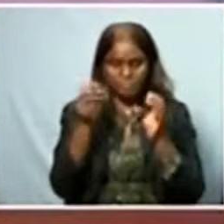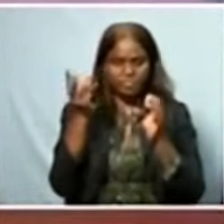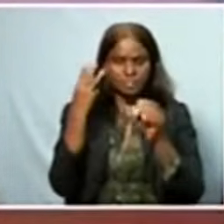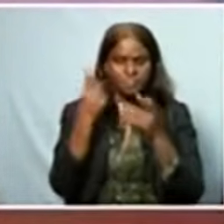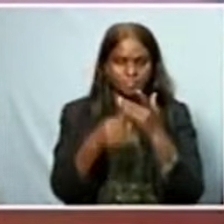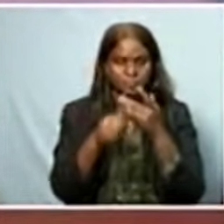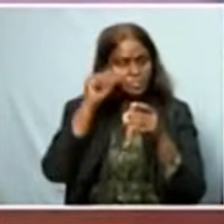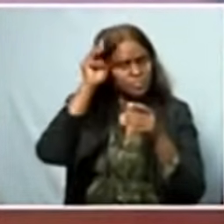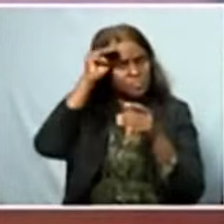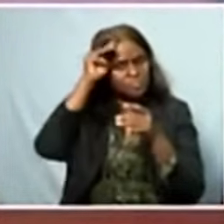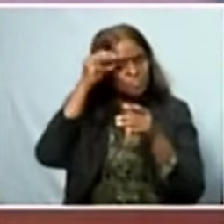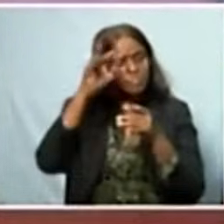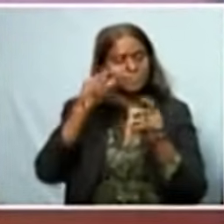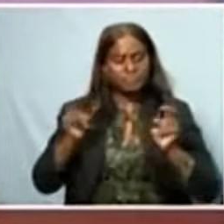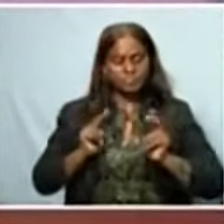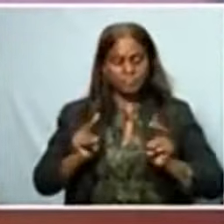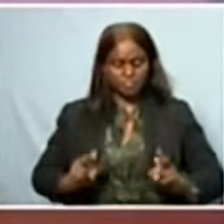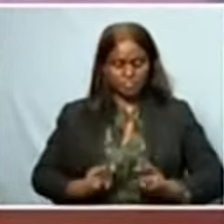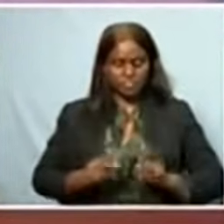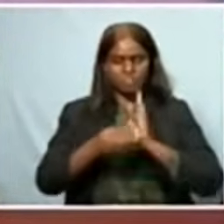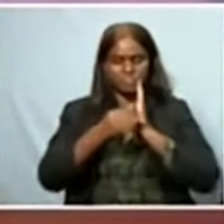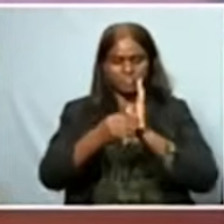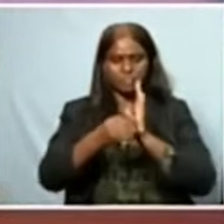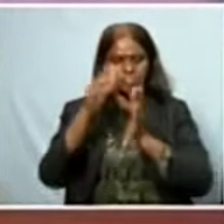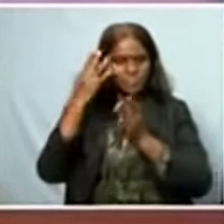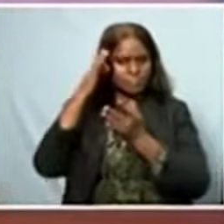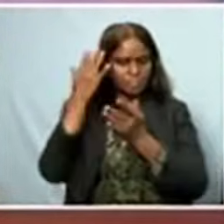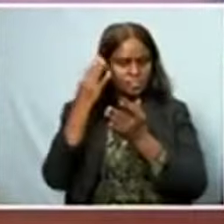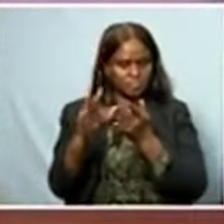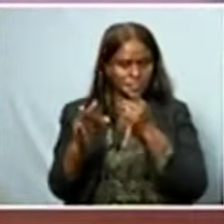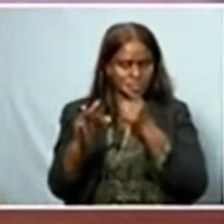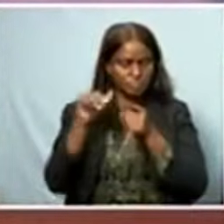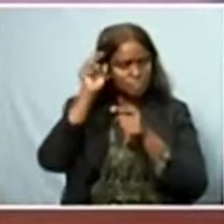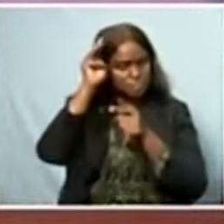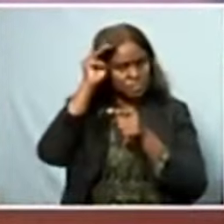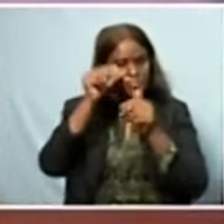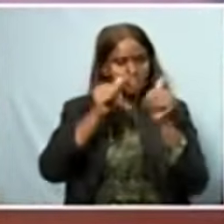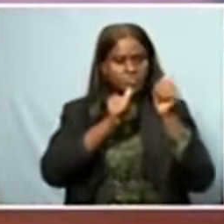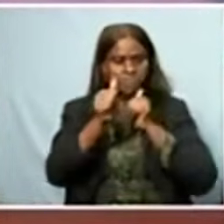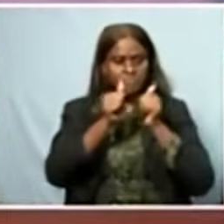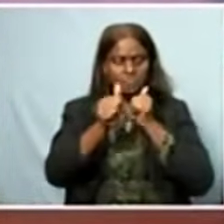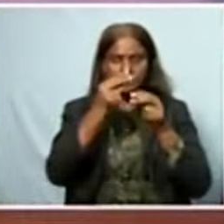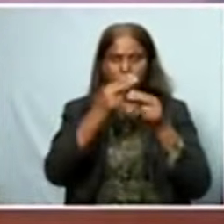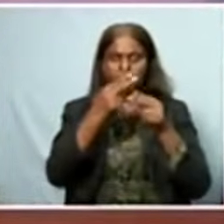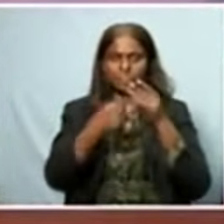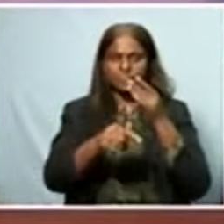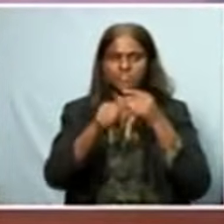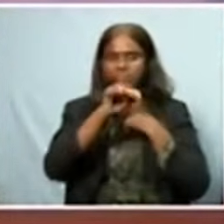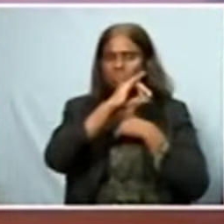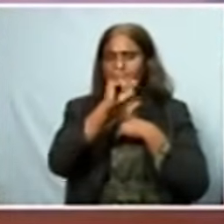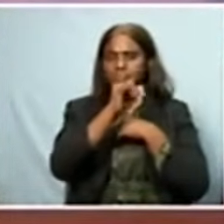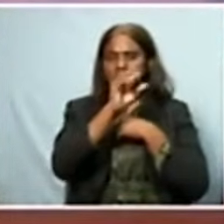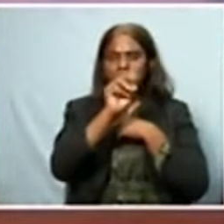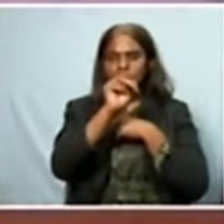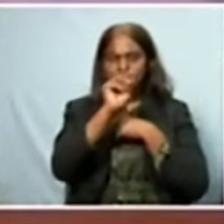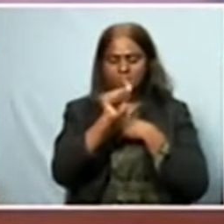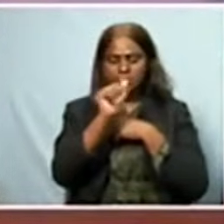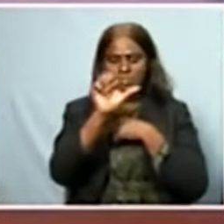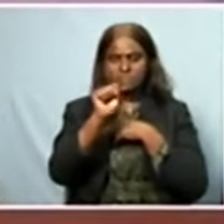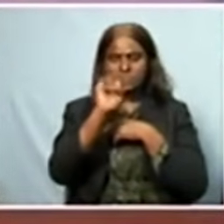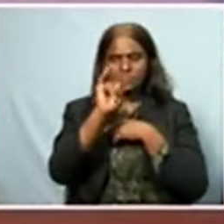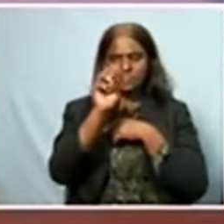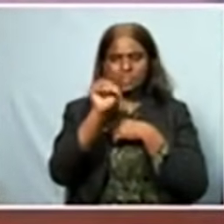was the Ministry of Health, led by the Permanent Secretary Administration, Ms. Joma Simuyi.